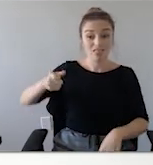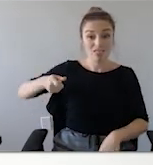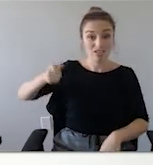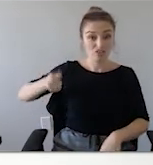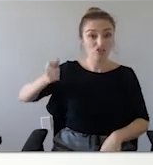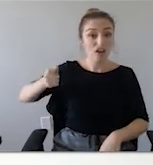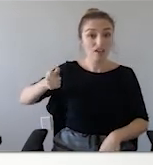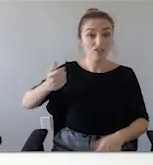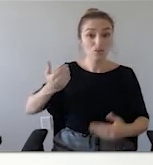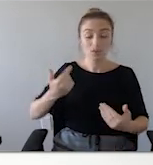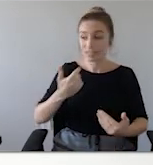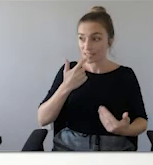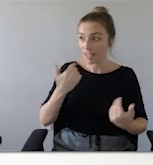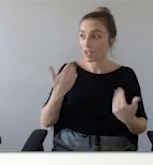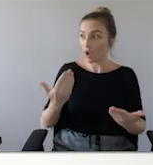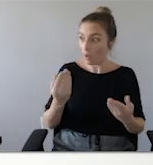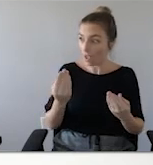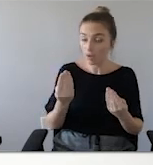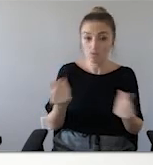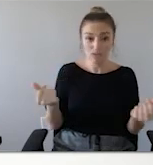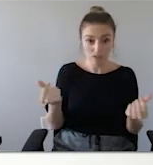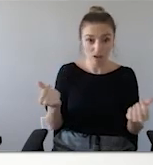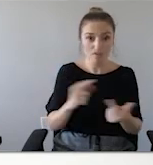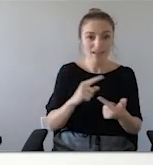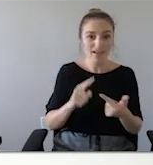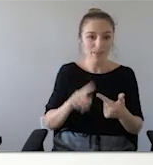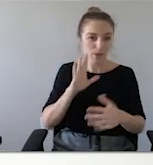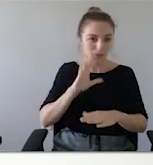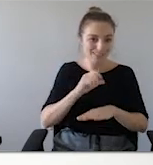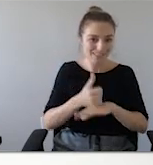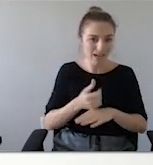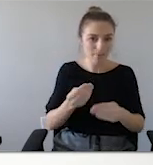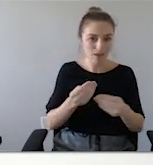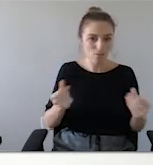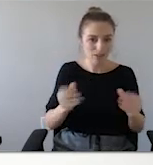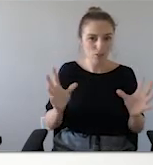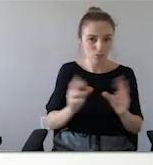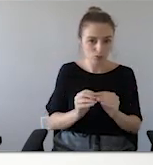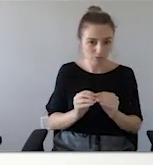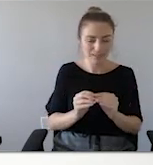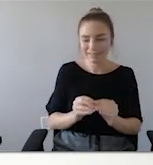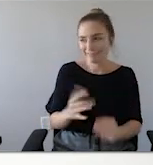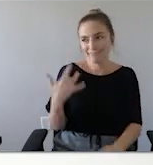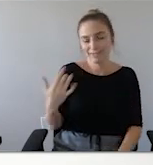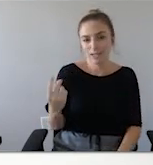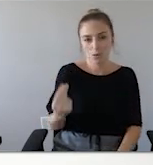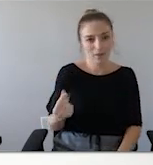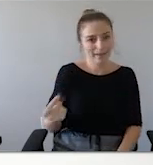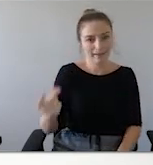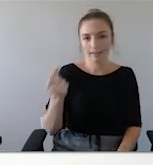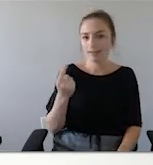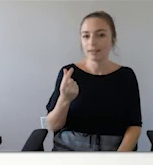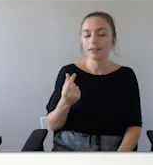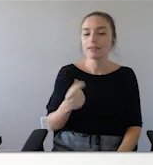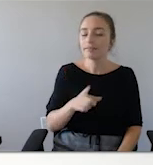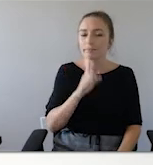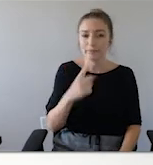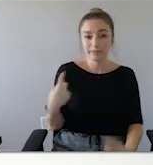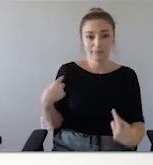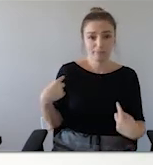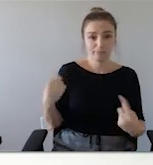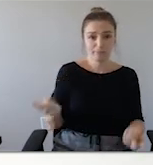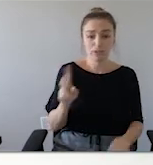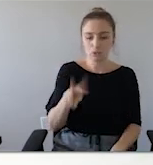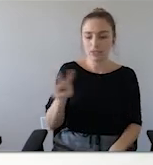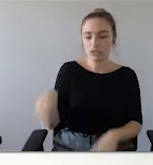and those should be pretty productive. I've only had 3 cases in 22 years that actually